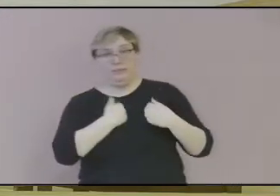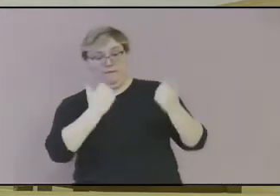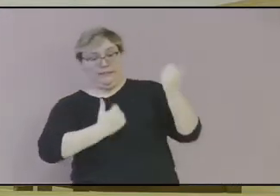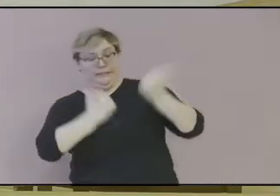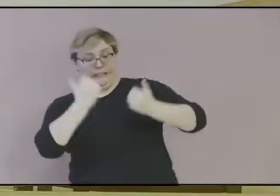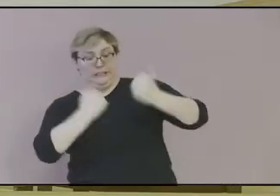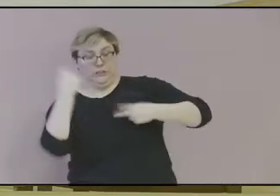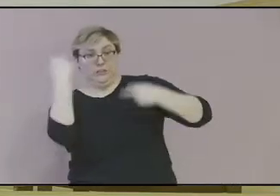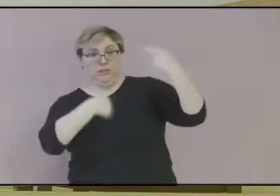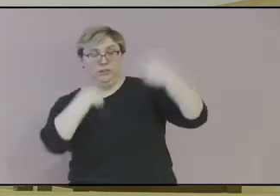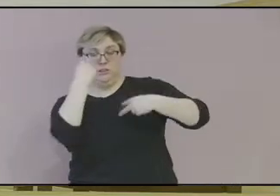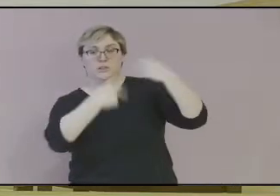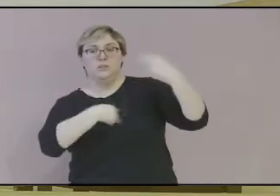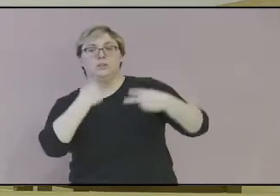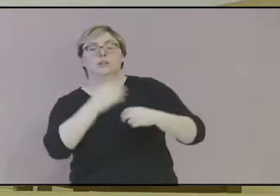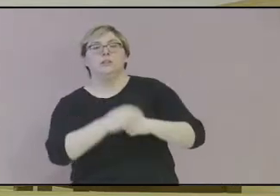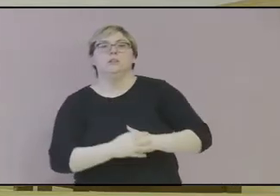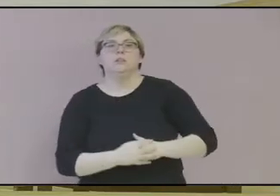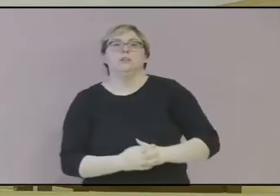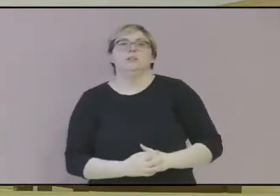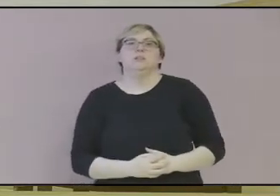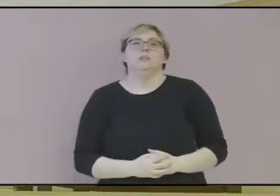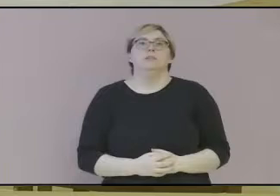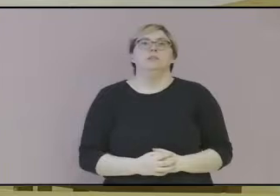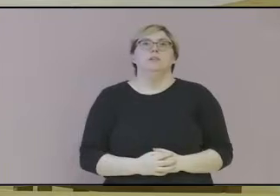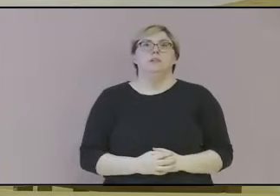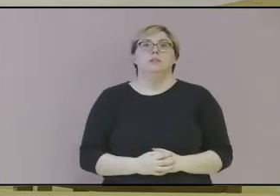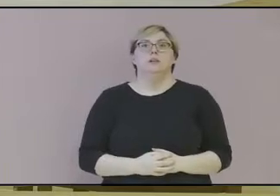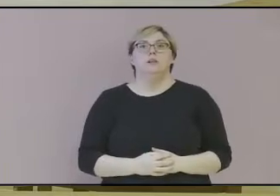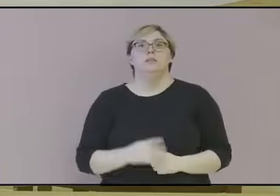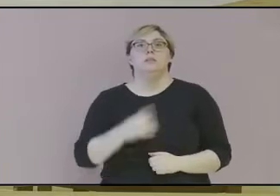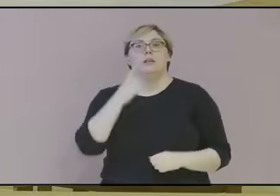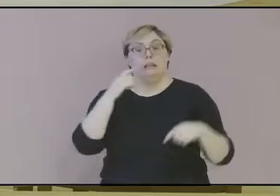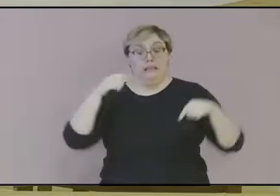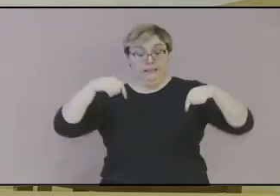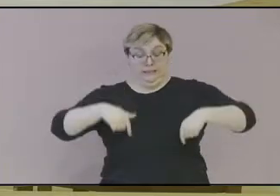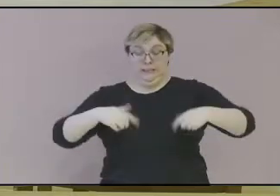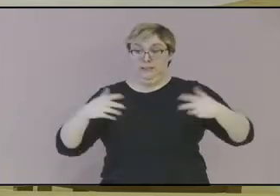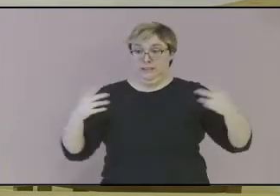and it is taken very seriously here.